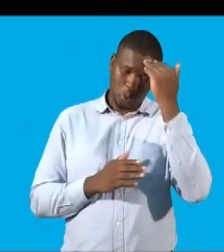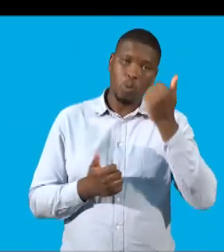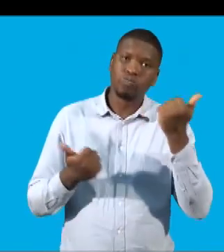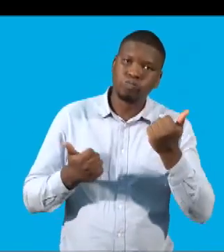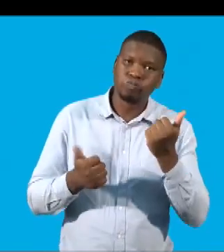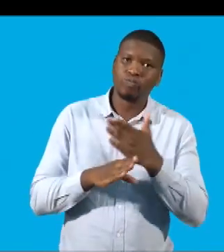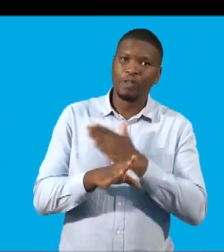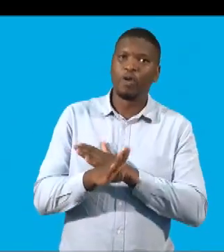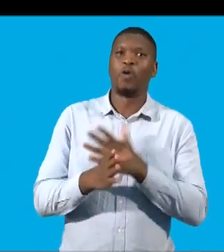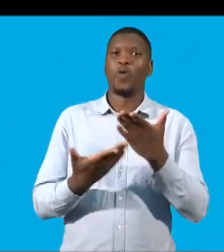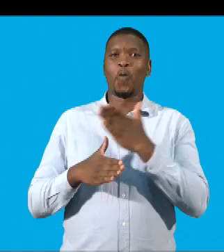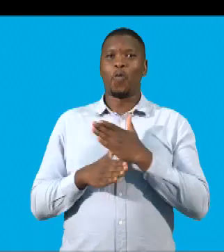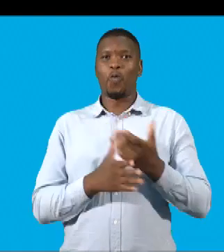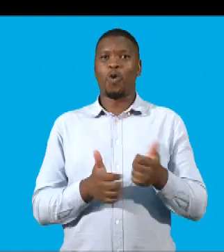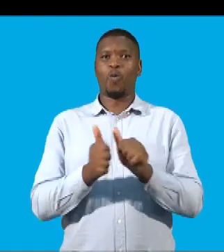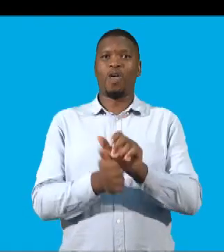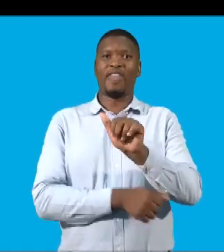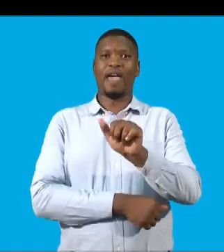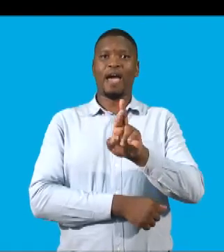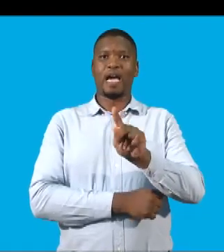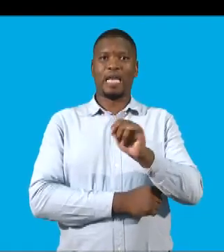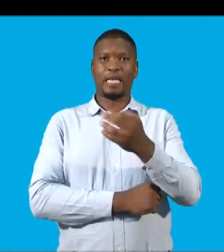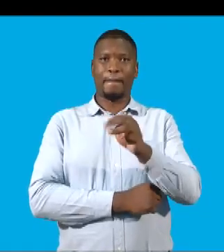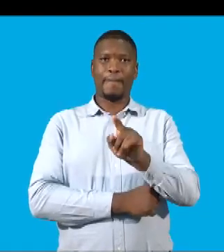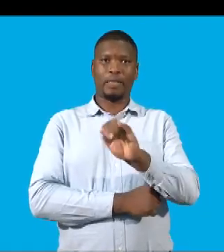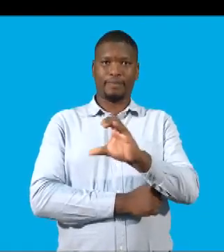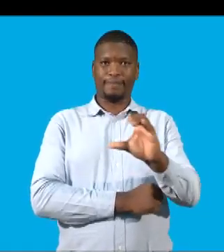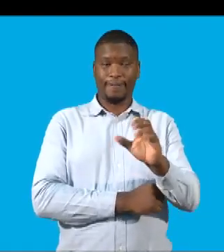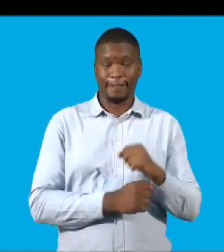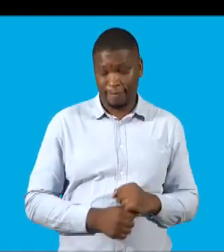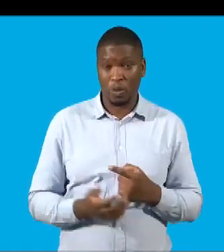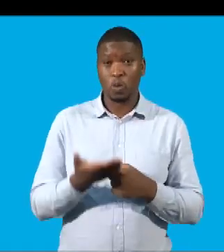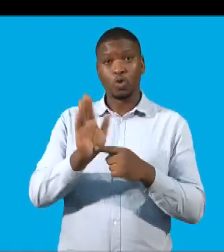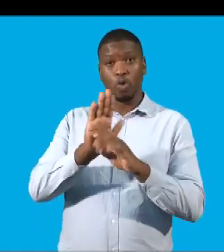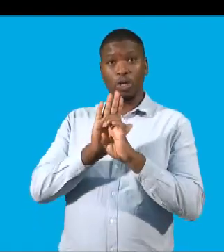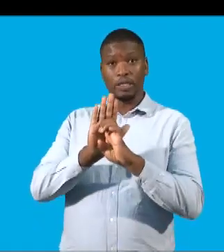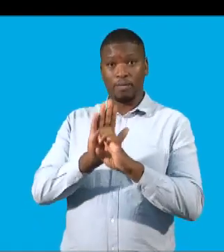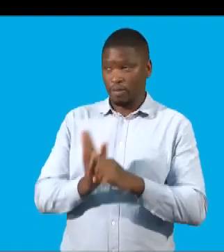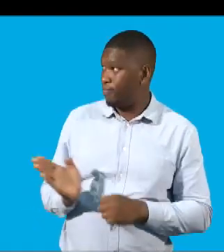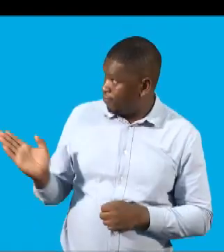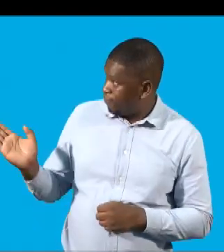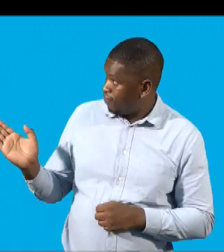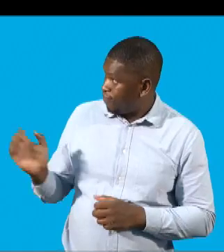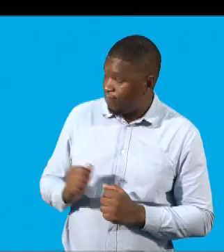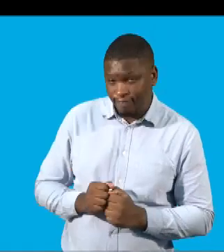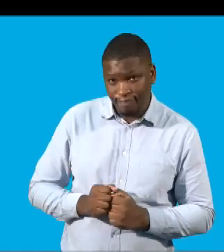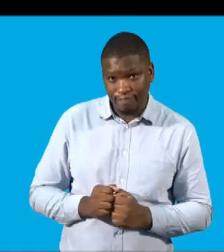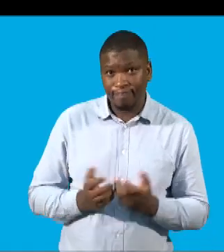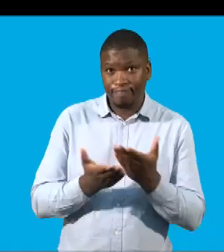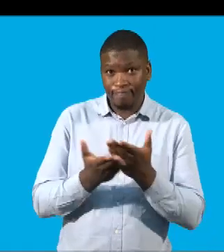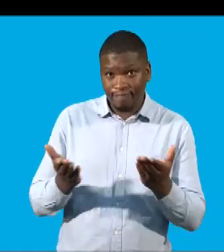is what you're supposed to know when you're working with an arithmetic series. Let's look at an example. It says